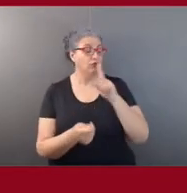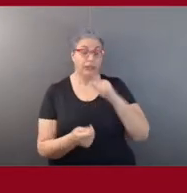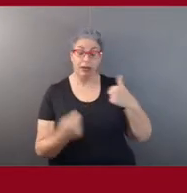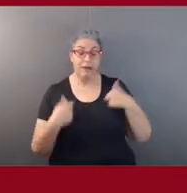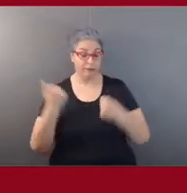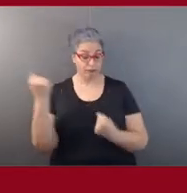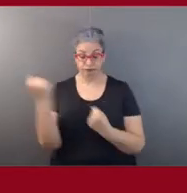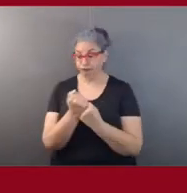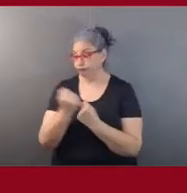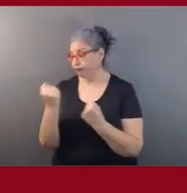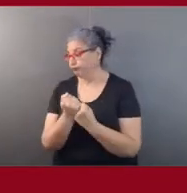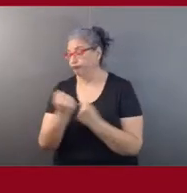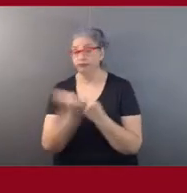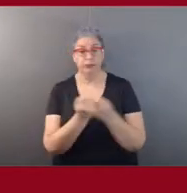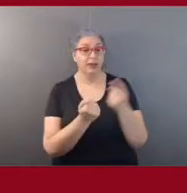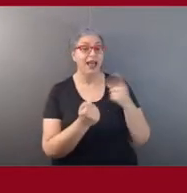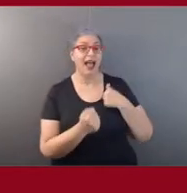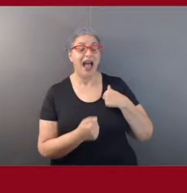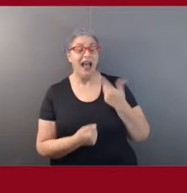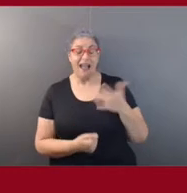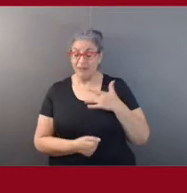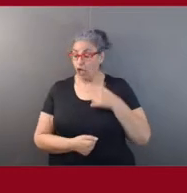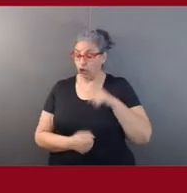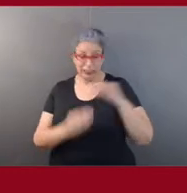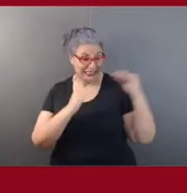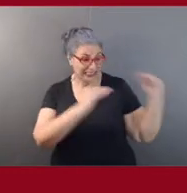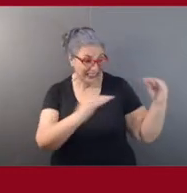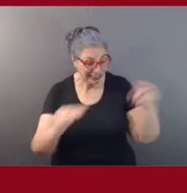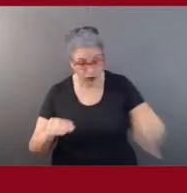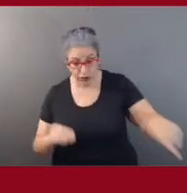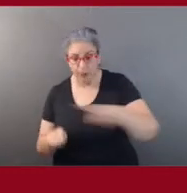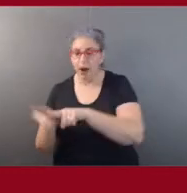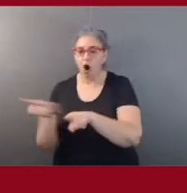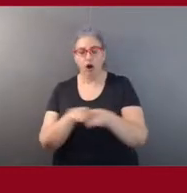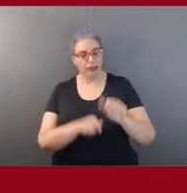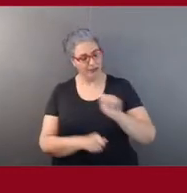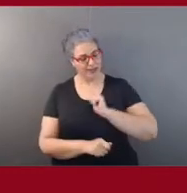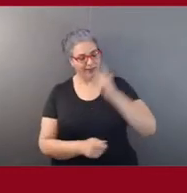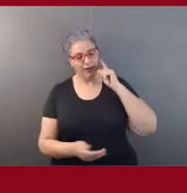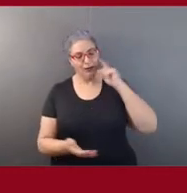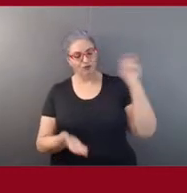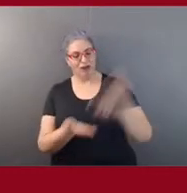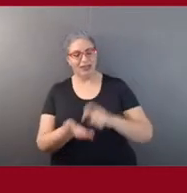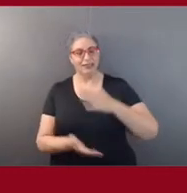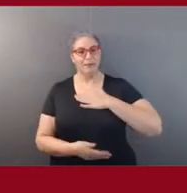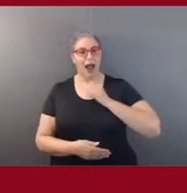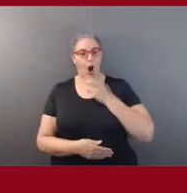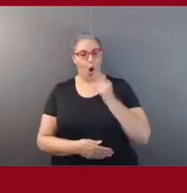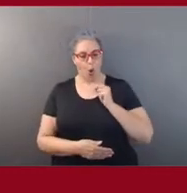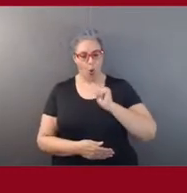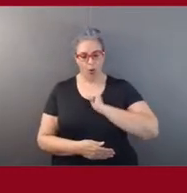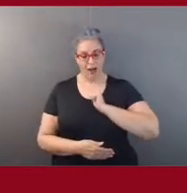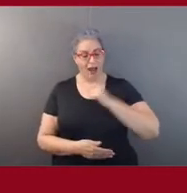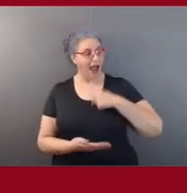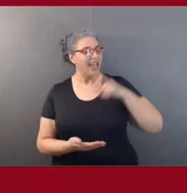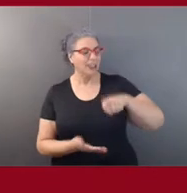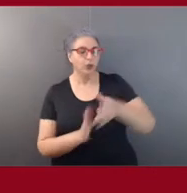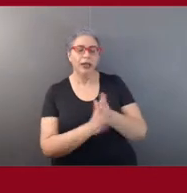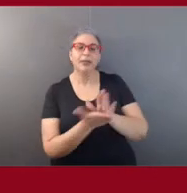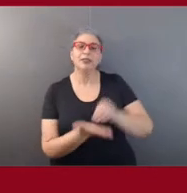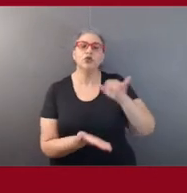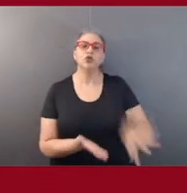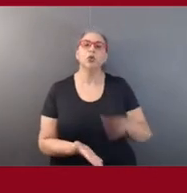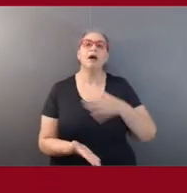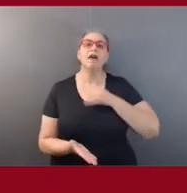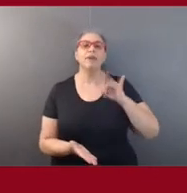everyone and teaching everyone and recognizing myself to be a student of my power and to figure out what it does in the room and figure out how it can help